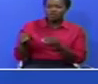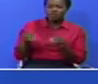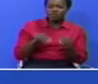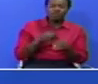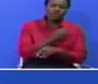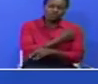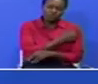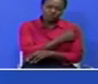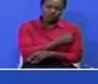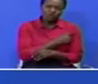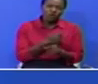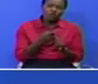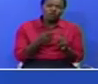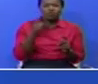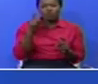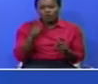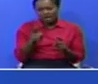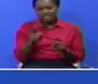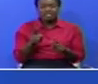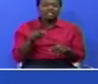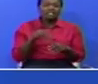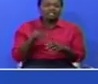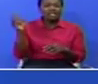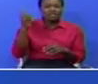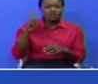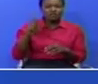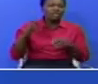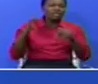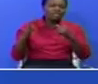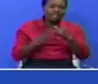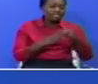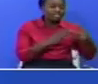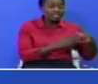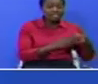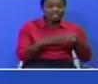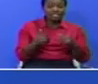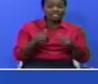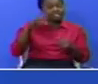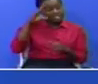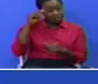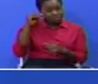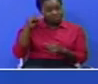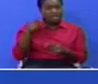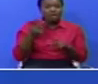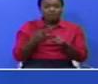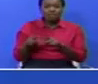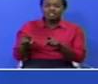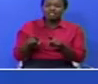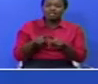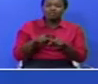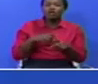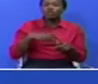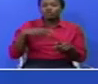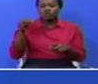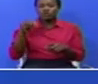to be dispatched. One was in Nairobi, 99 others are still in Mombasa. The health committee is expected to go to Mombasa tomorrow